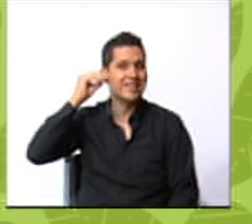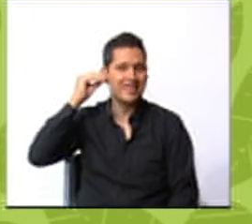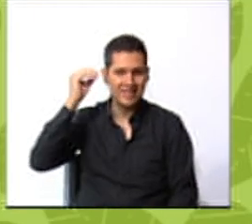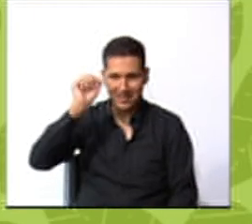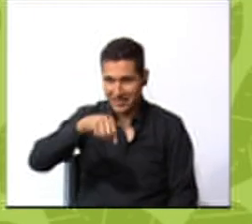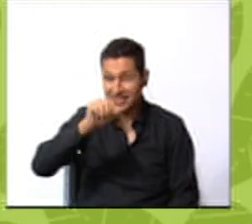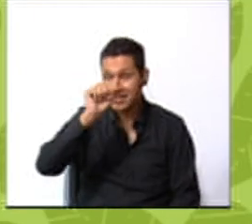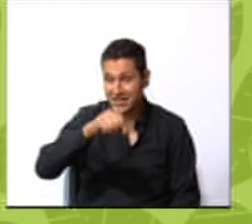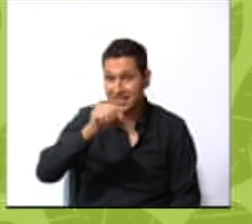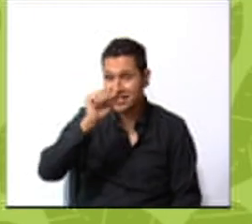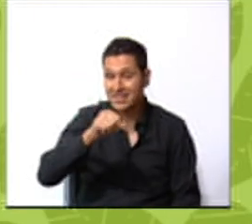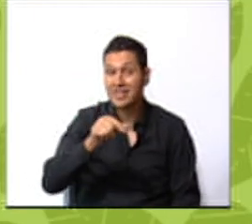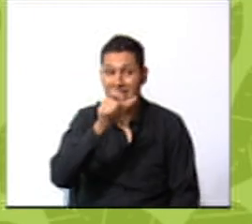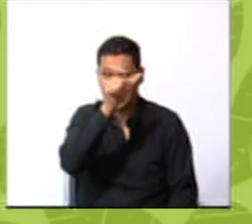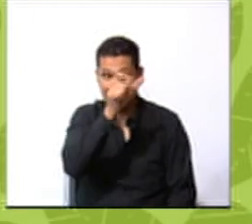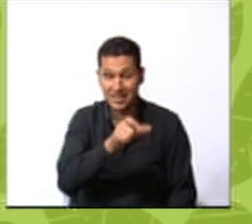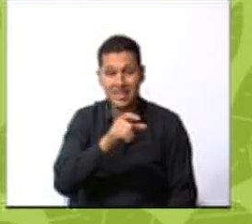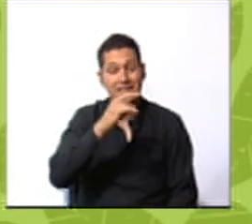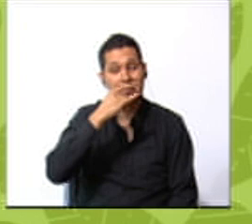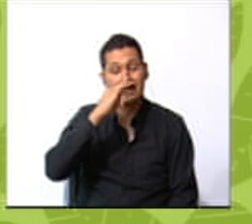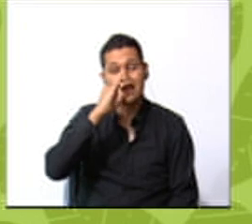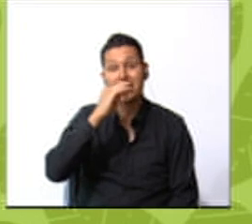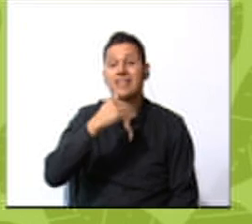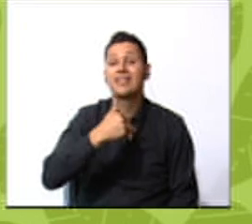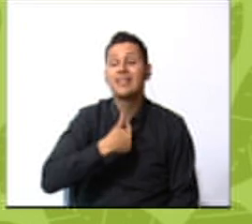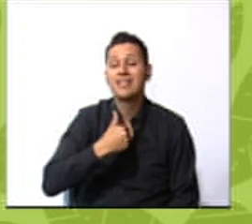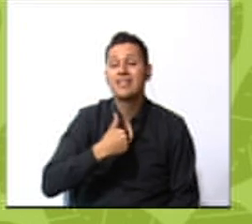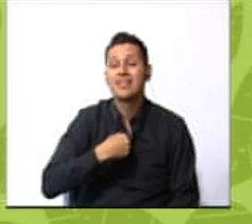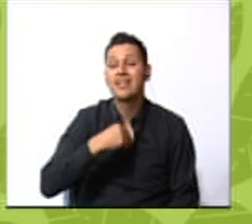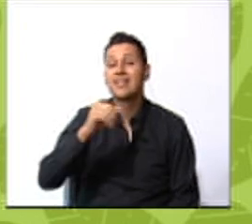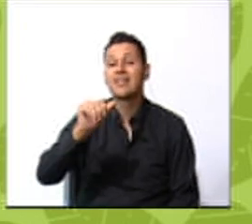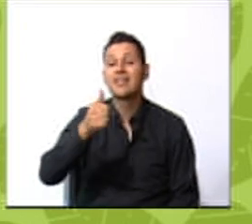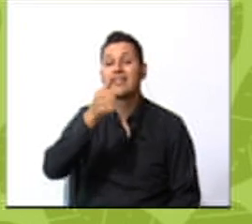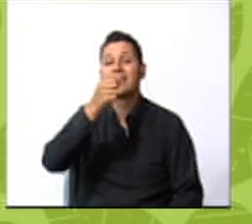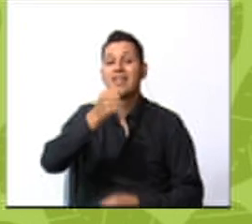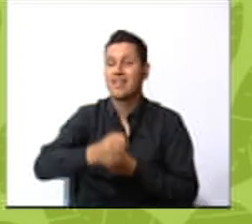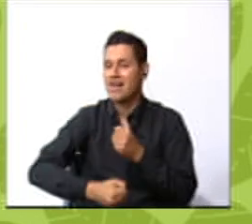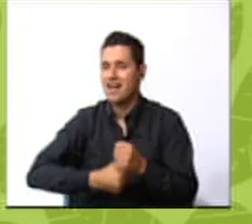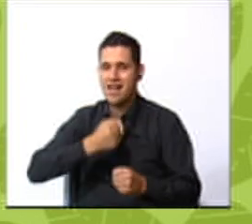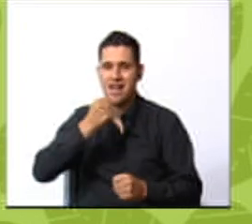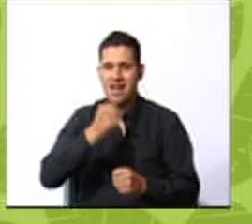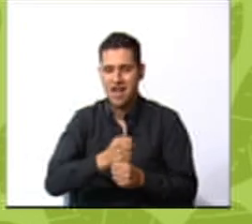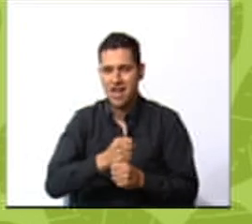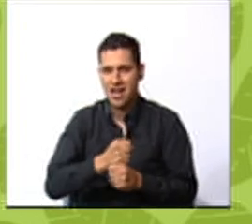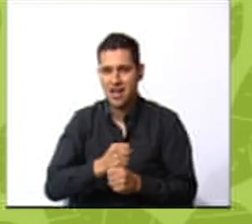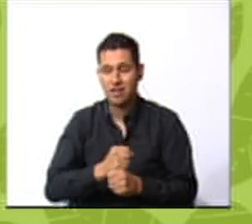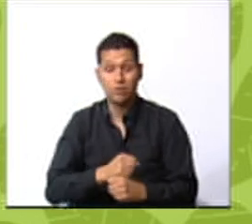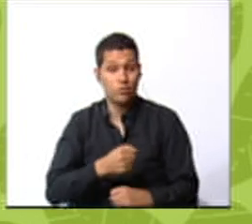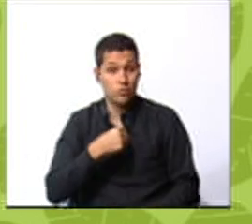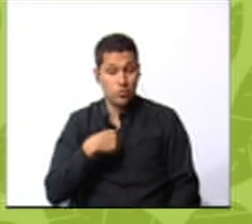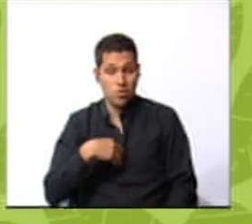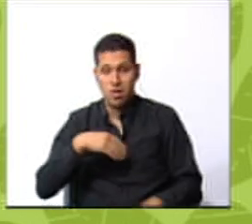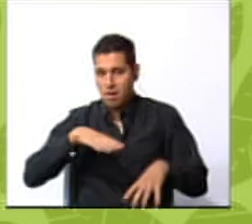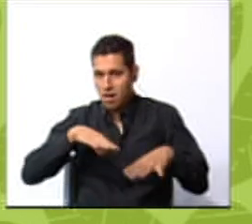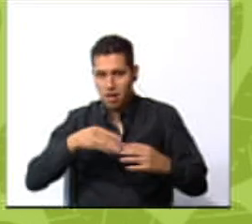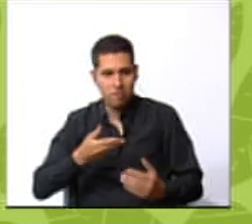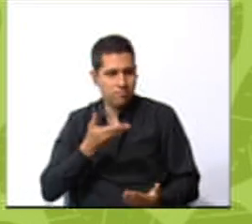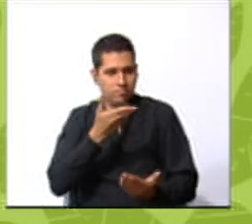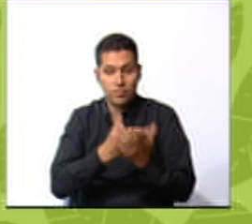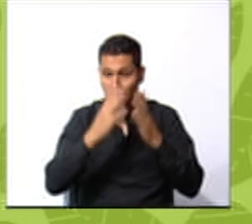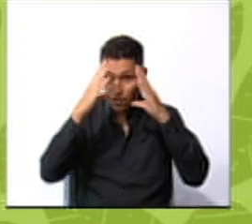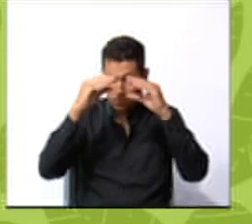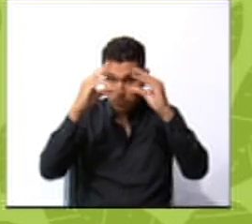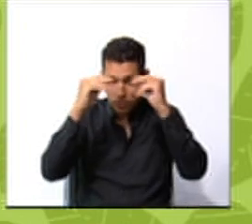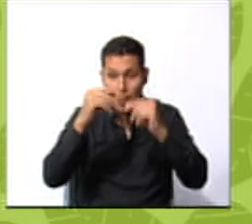Yes, Steven is 10 years old. We don't have the information, but you